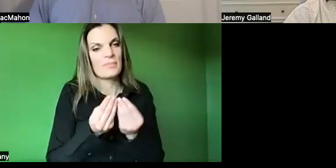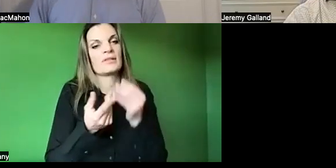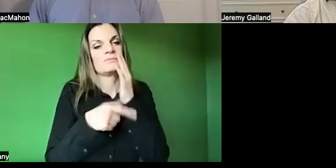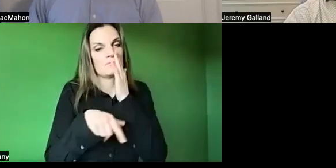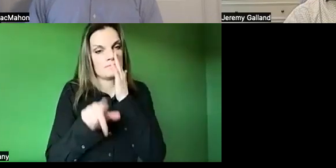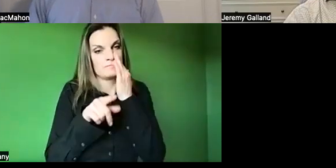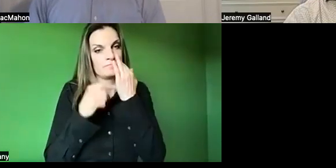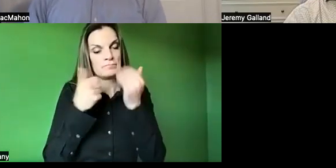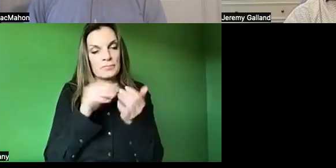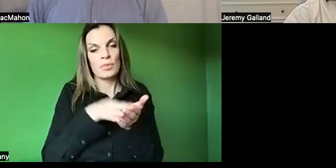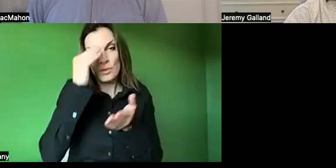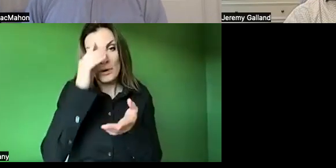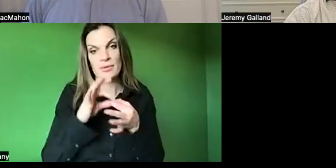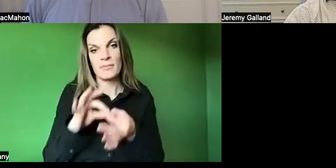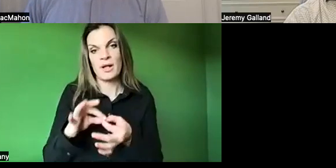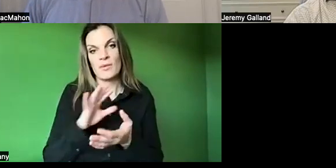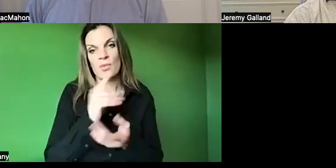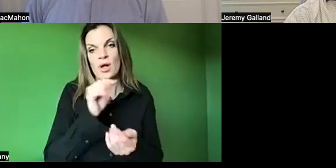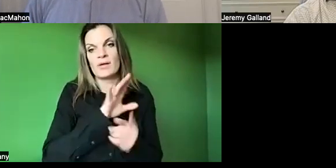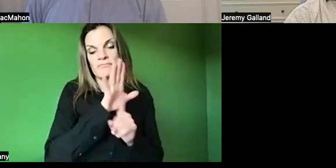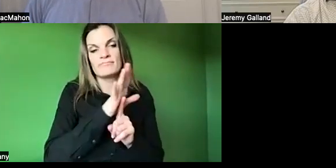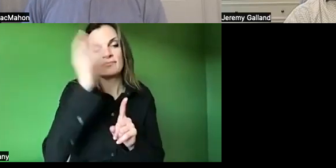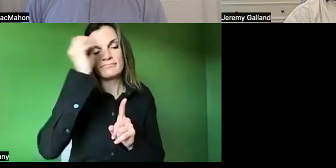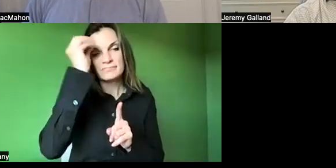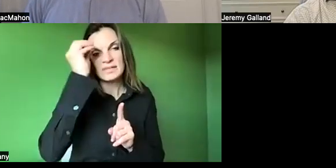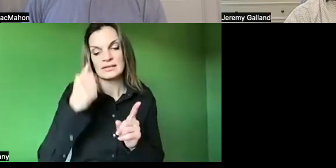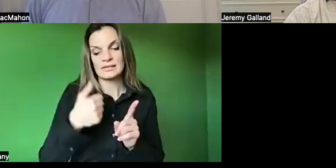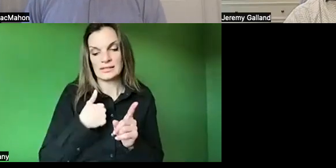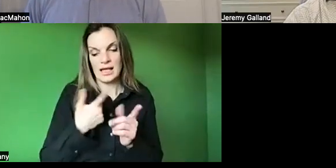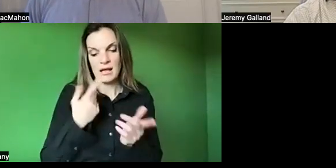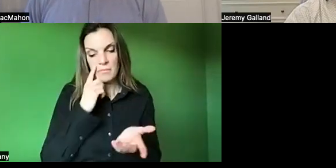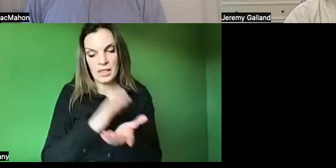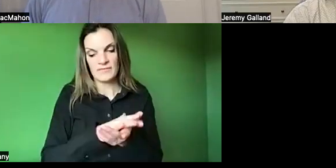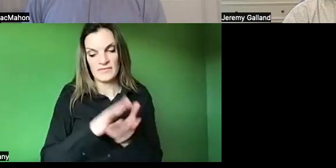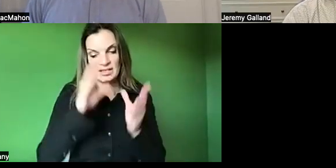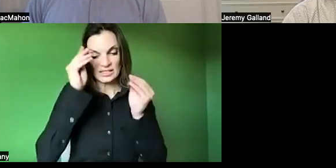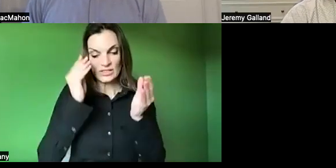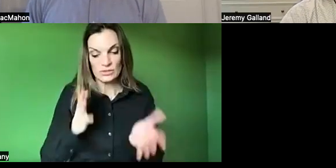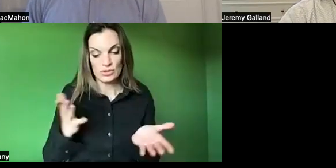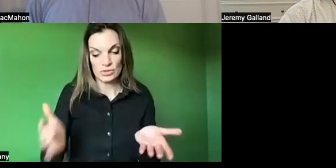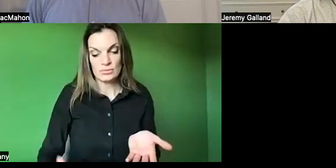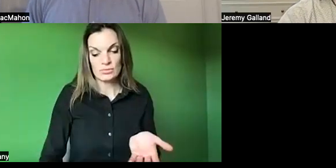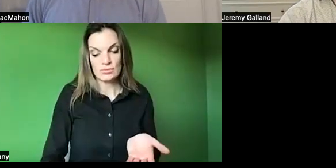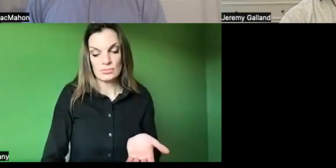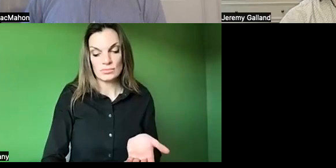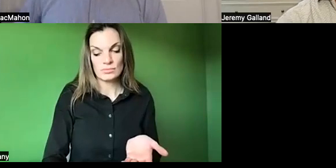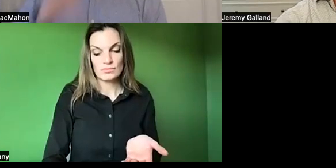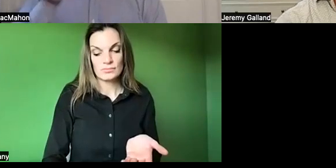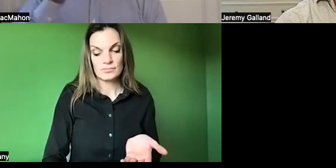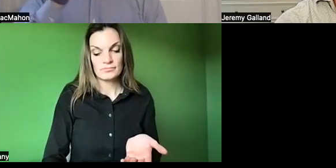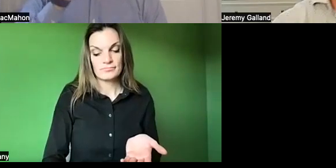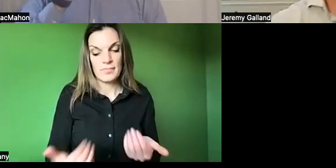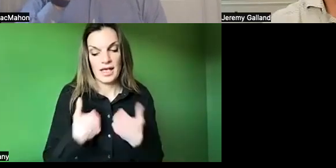and learning about what they think. I do believe that teachers have a huge